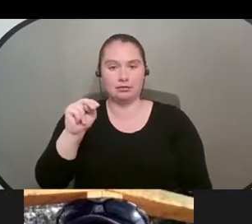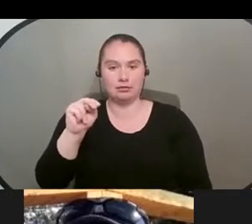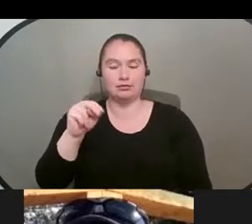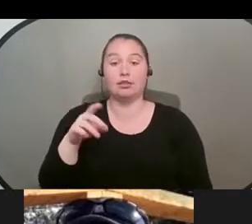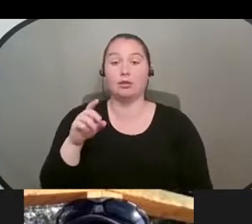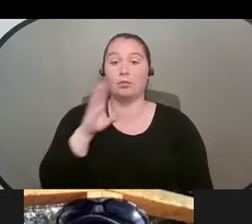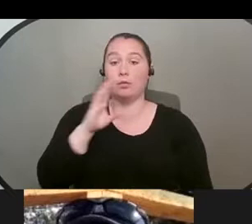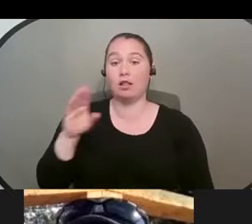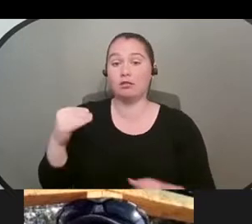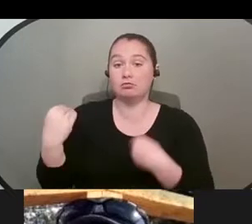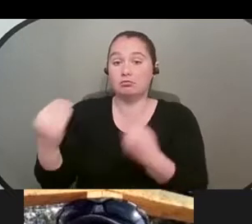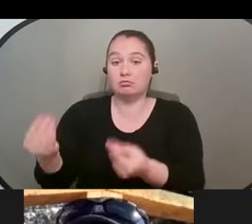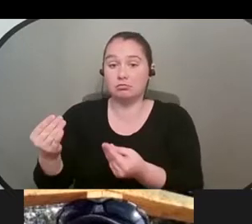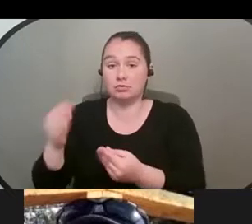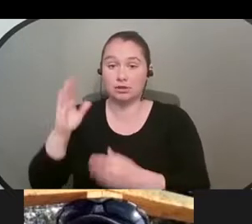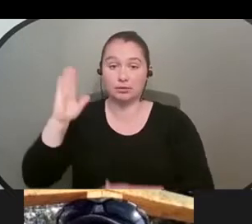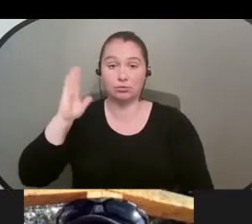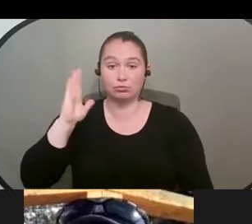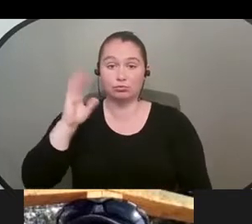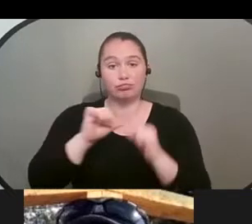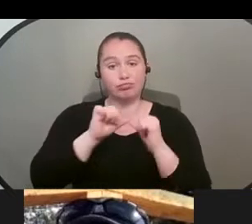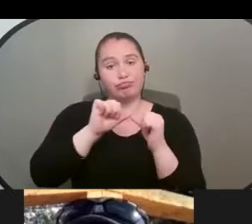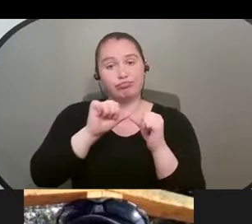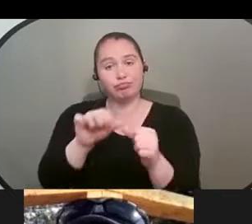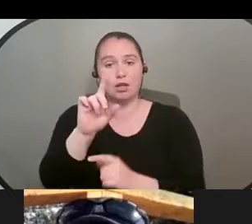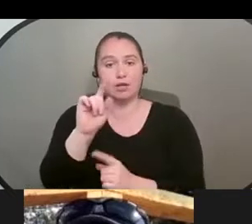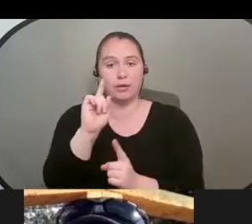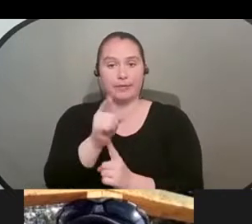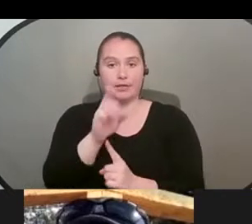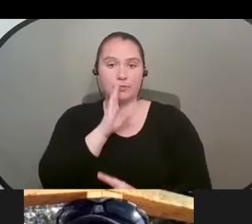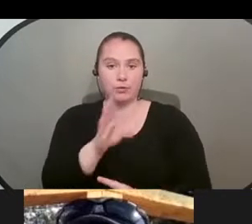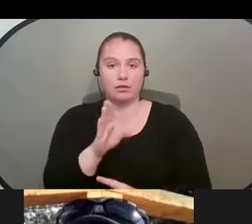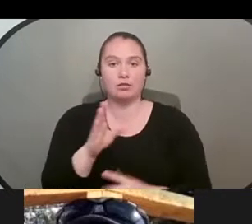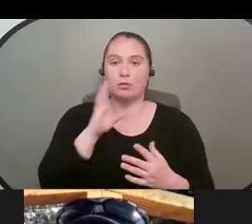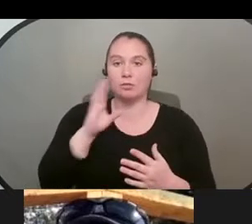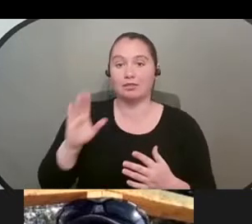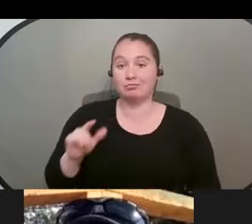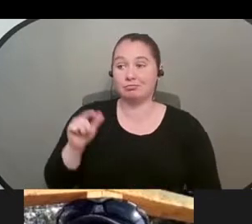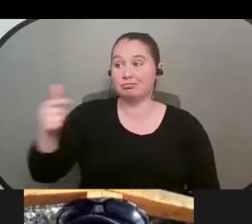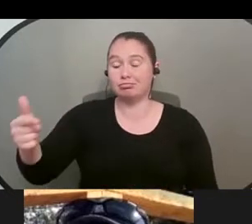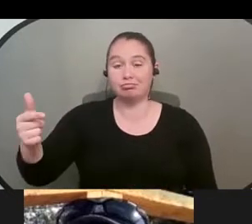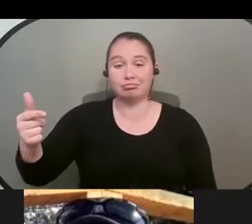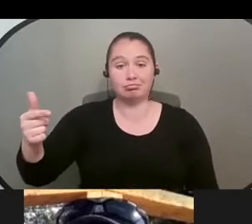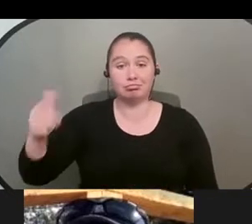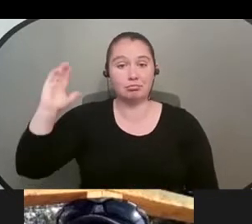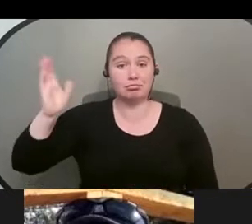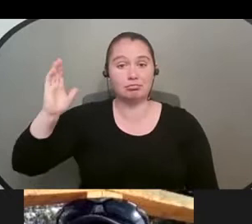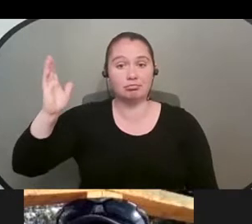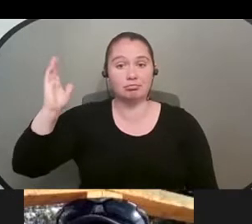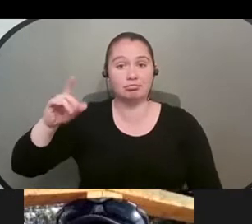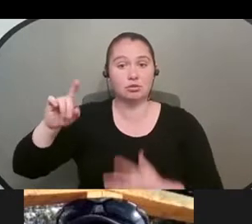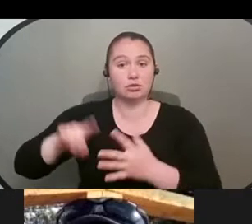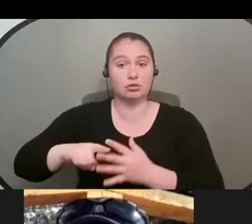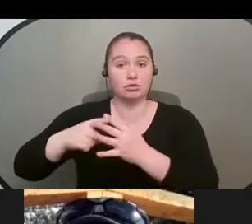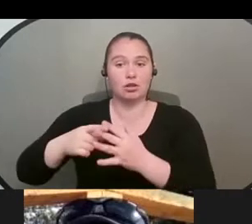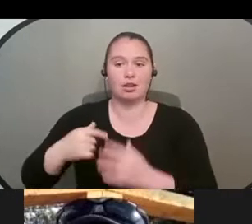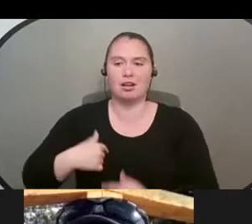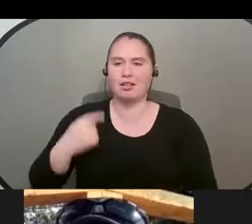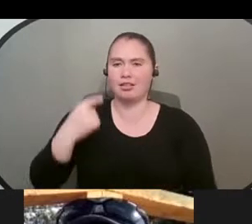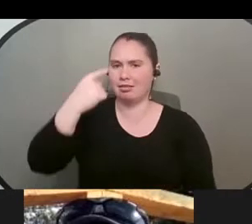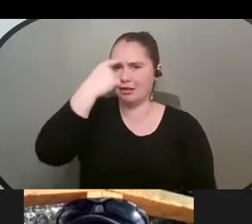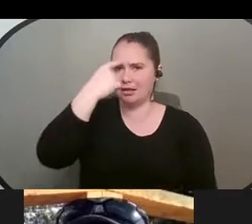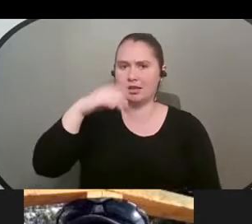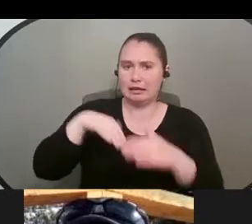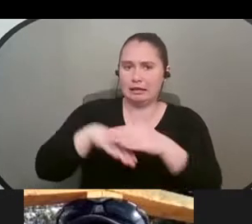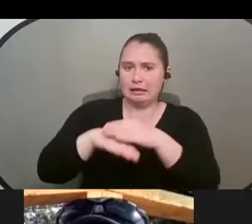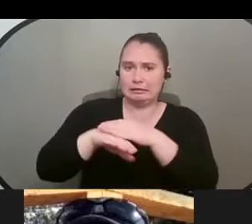20 minutes. So we'll let him get started. Josh, I believe, access to do